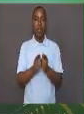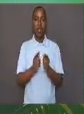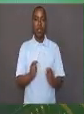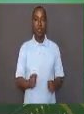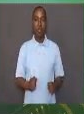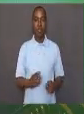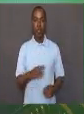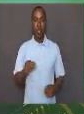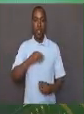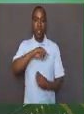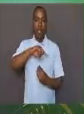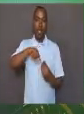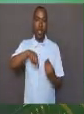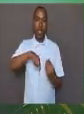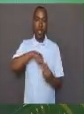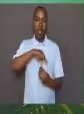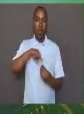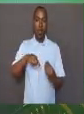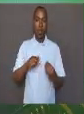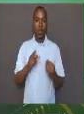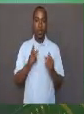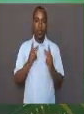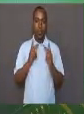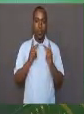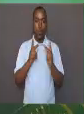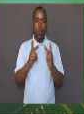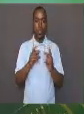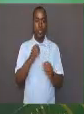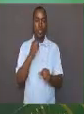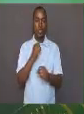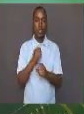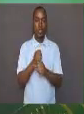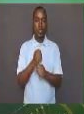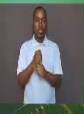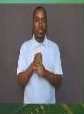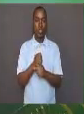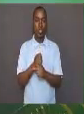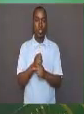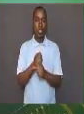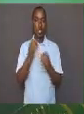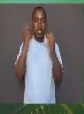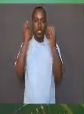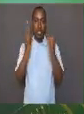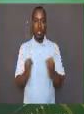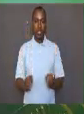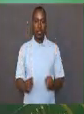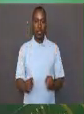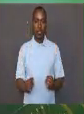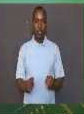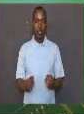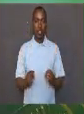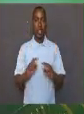their environment by looking at the function and structure of